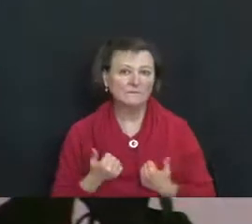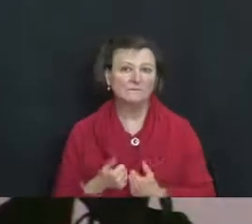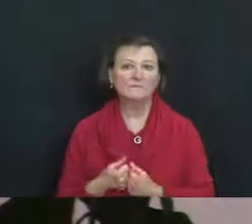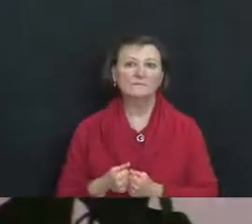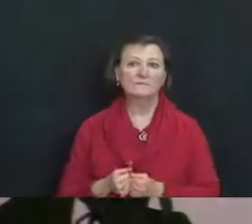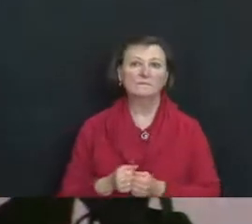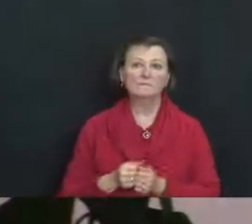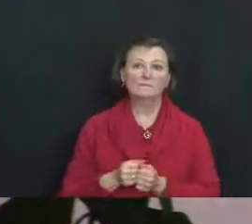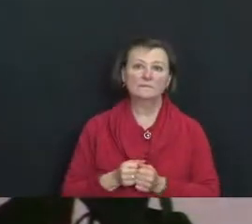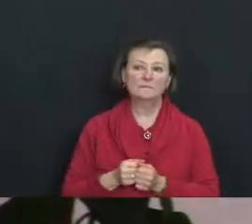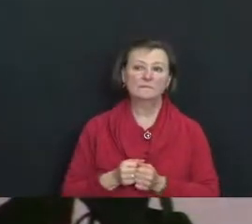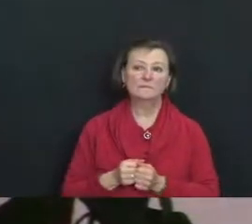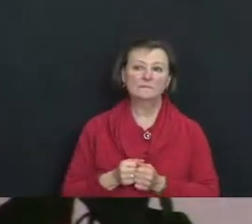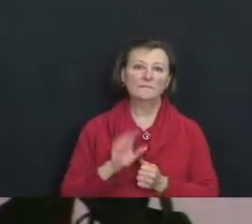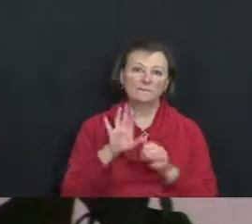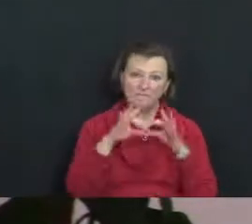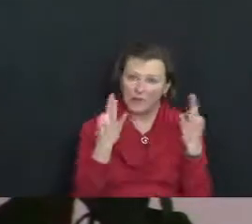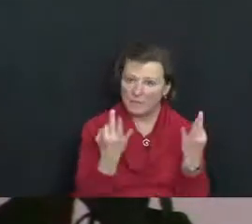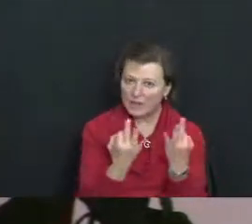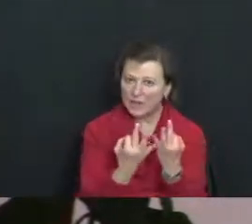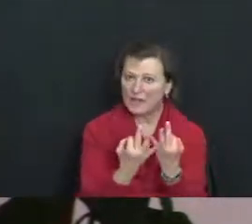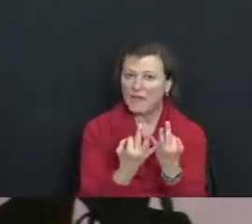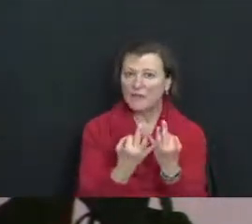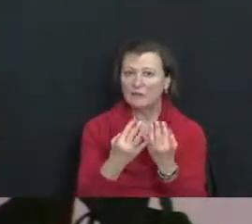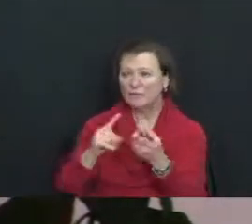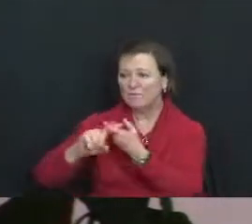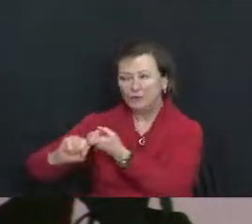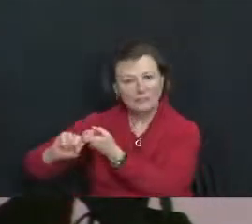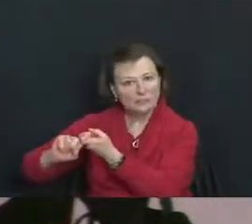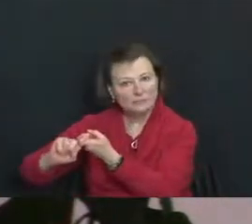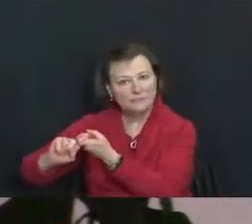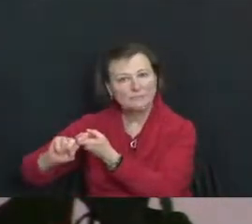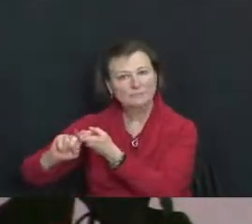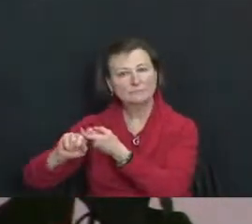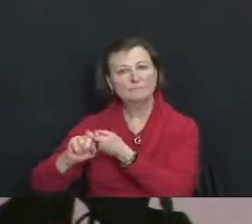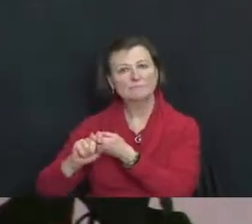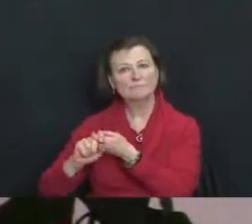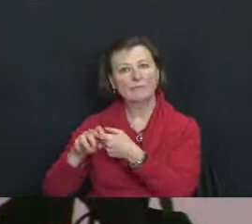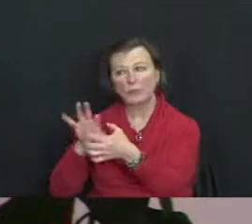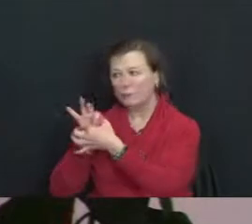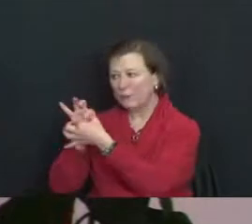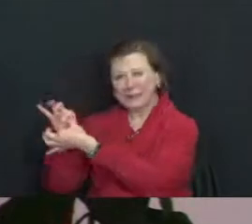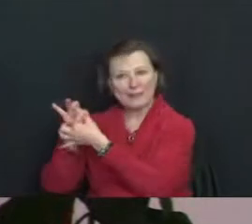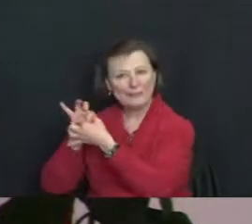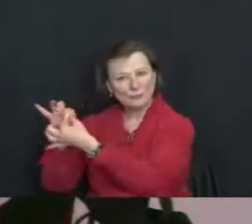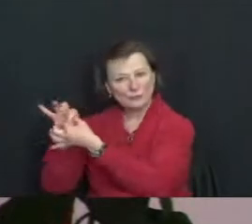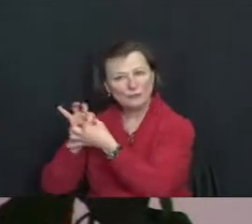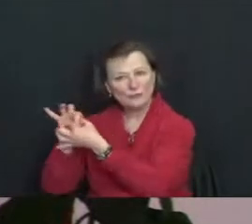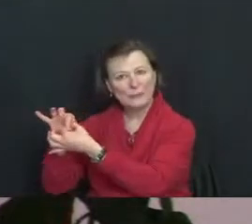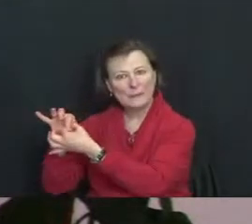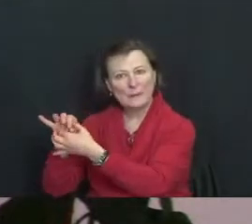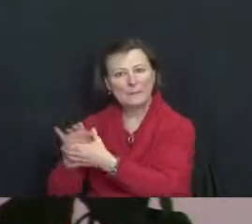your family, your friendships, your relationships,